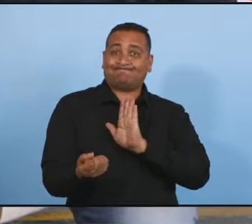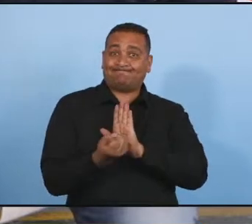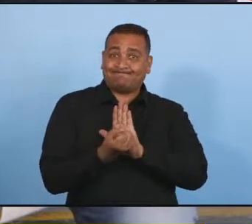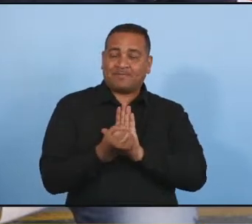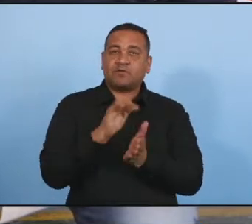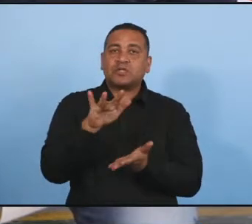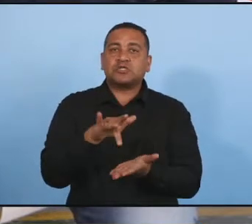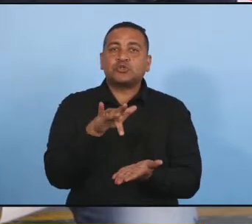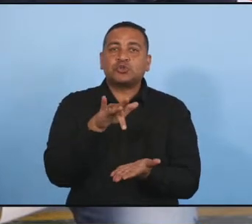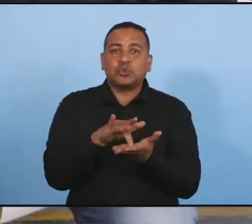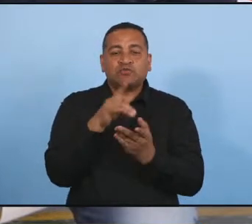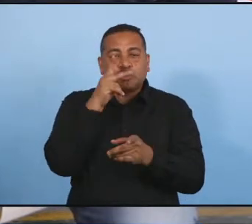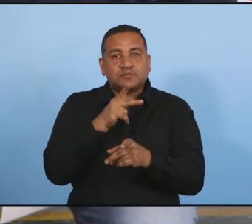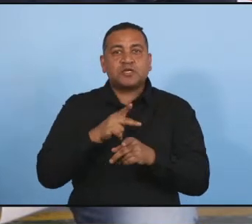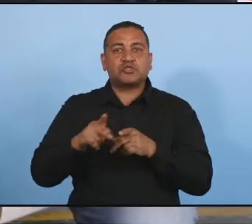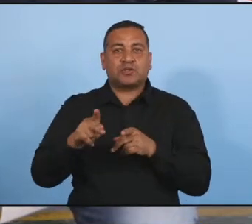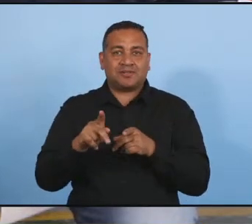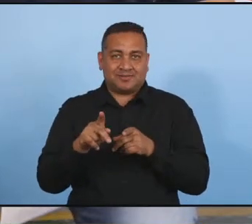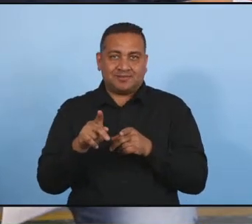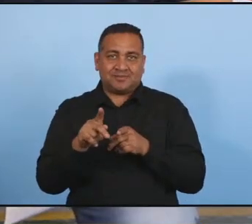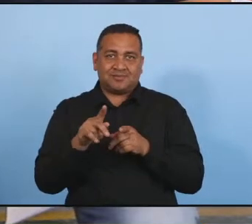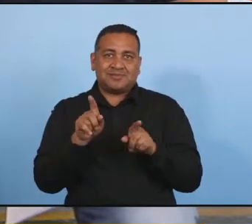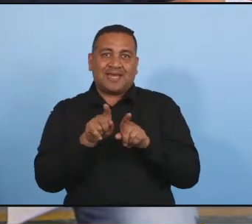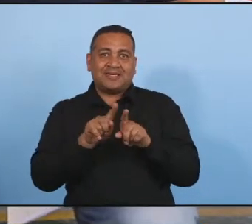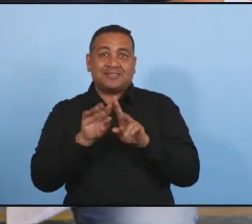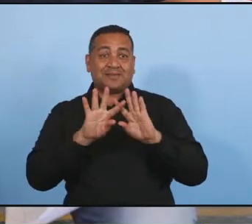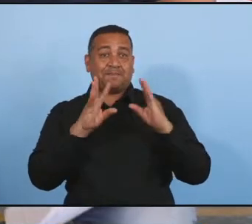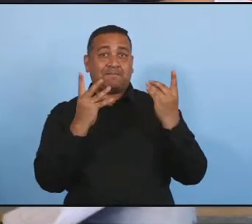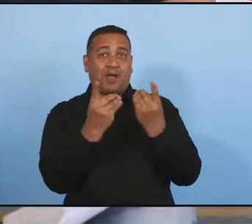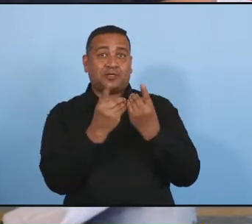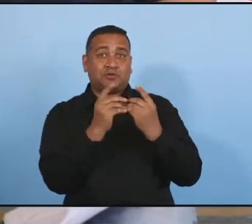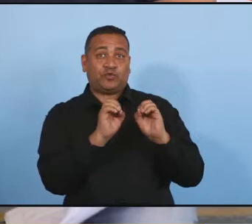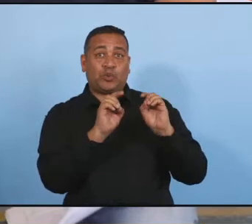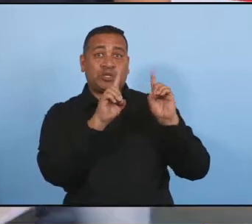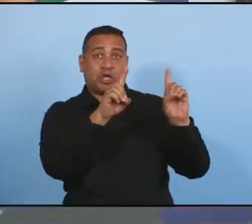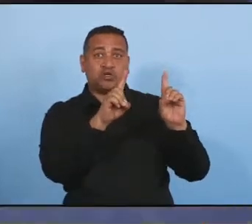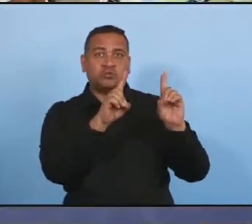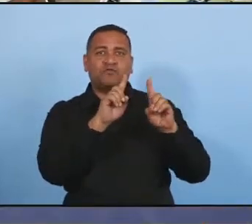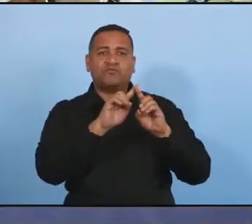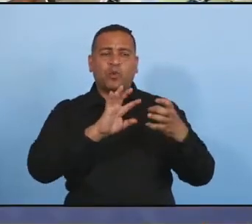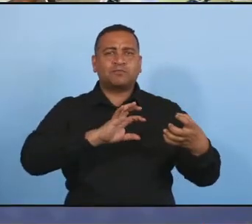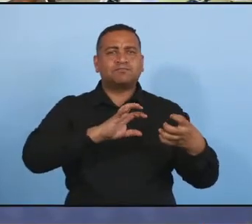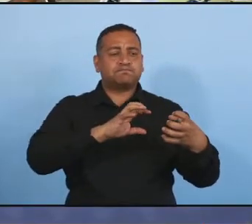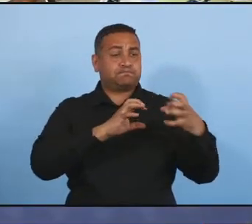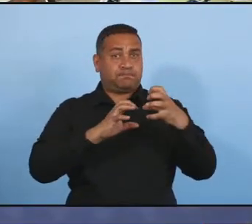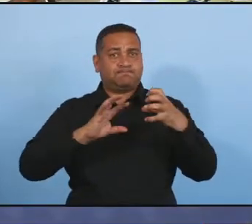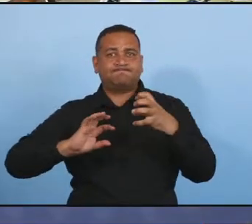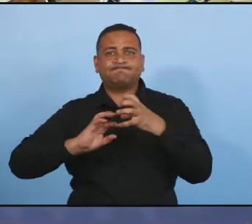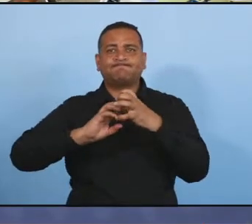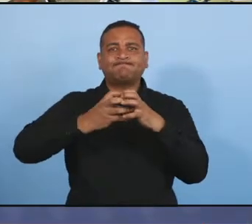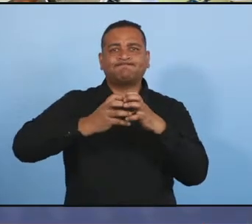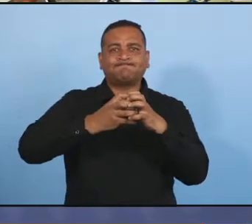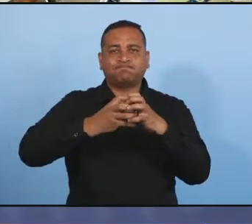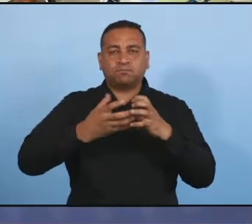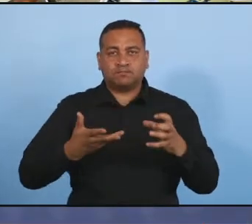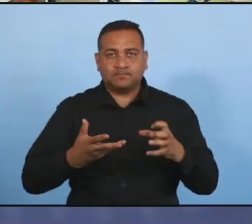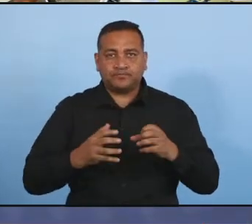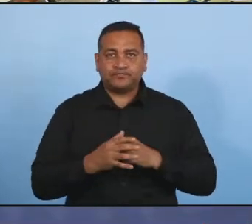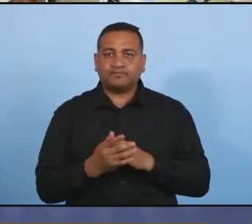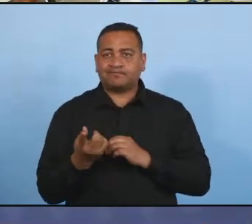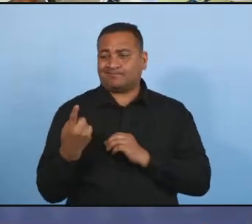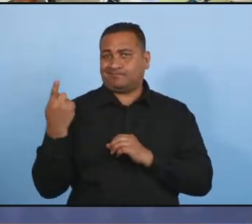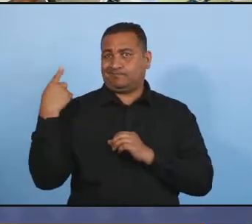specialization by the Department of Education for fitting and turning. Okay. So in 2017, we applied to be a center